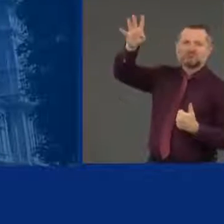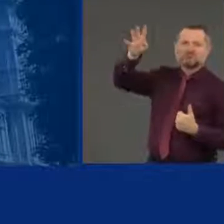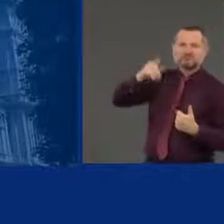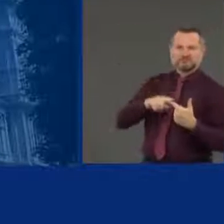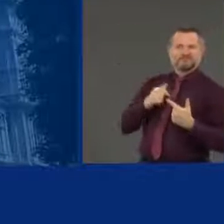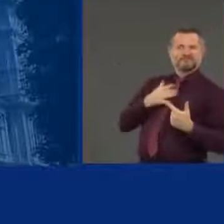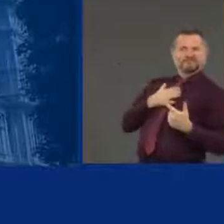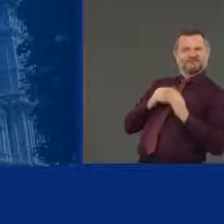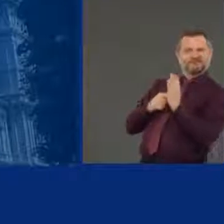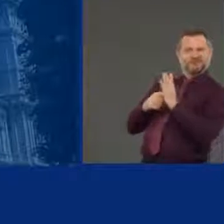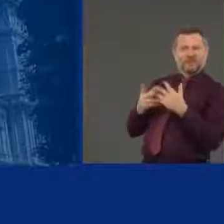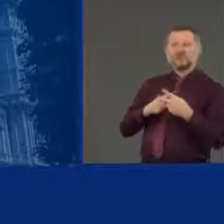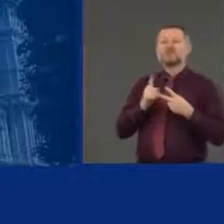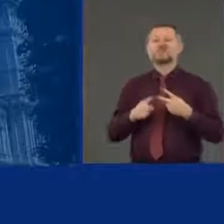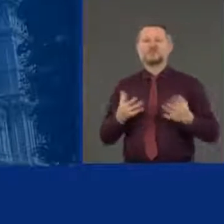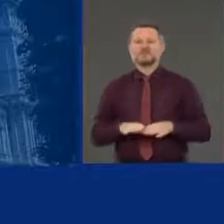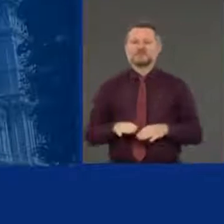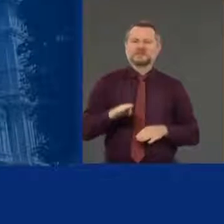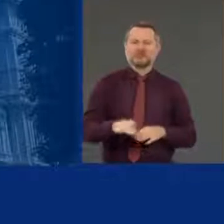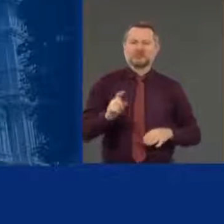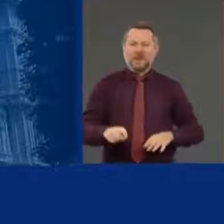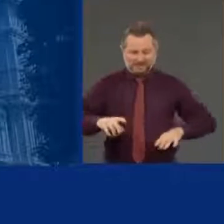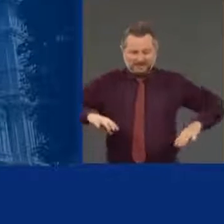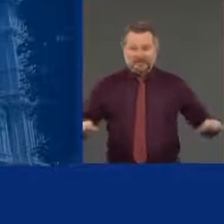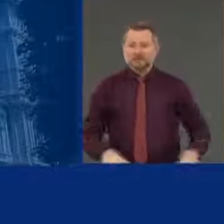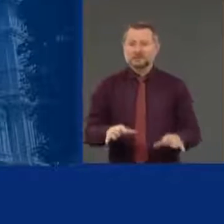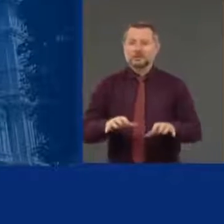is change, and